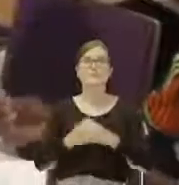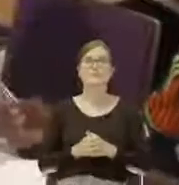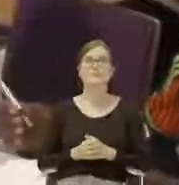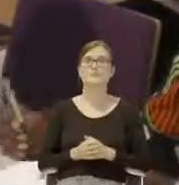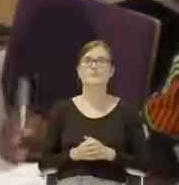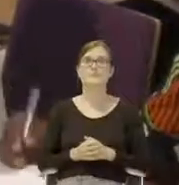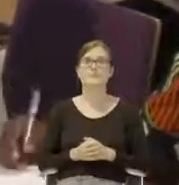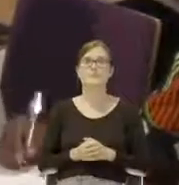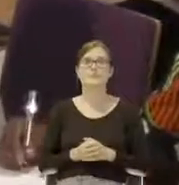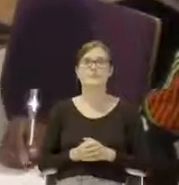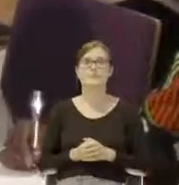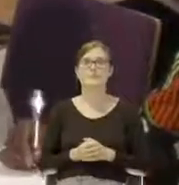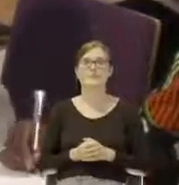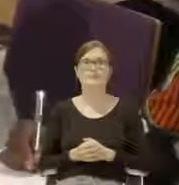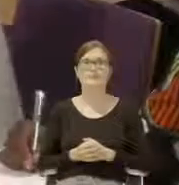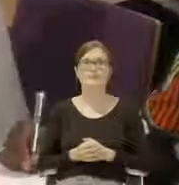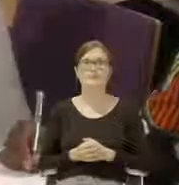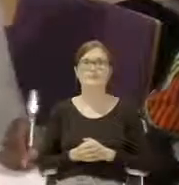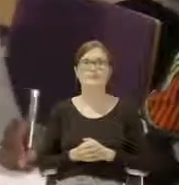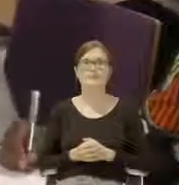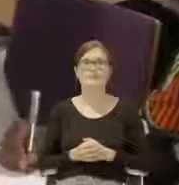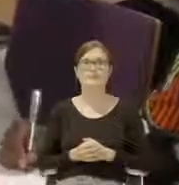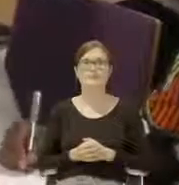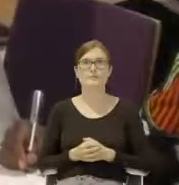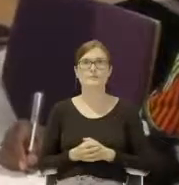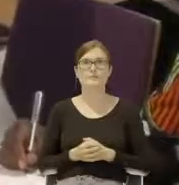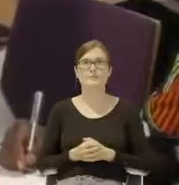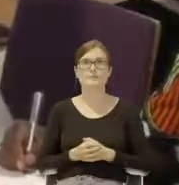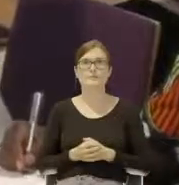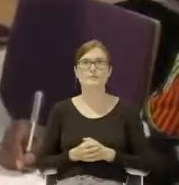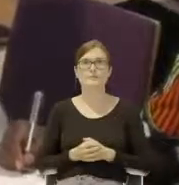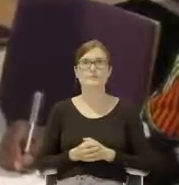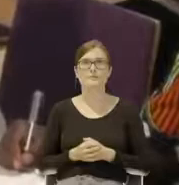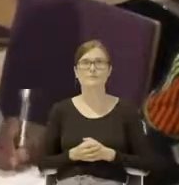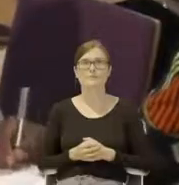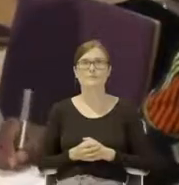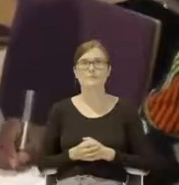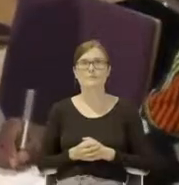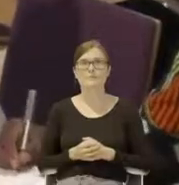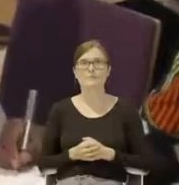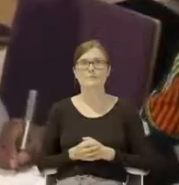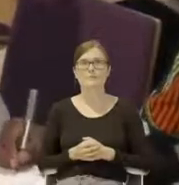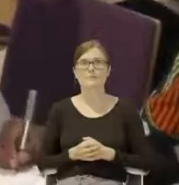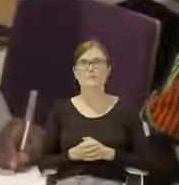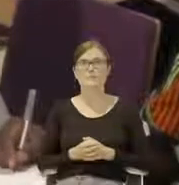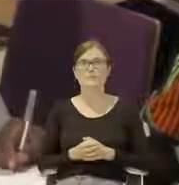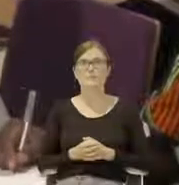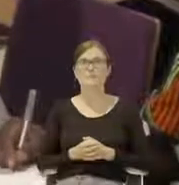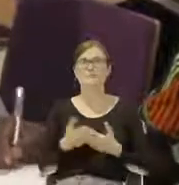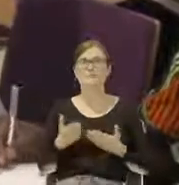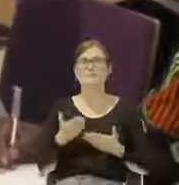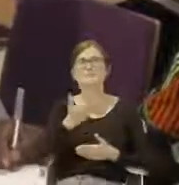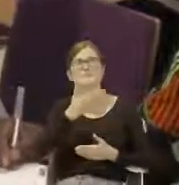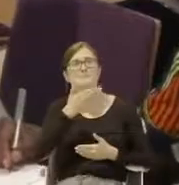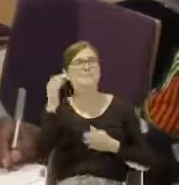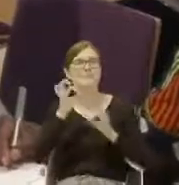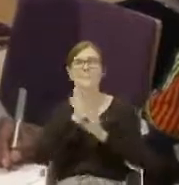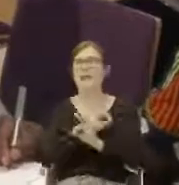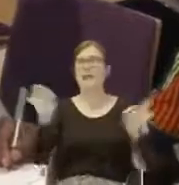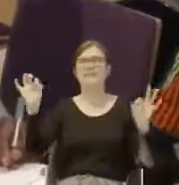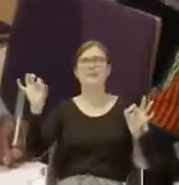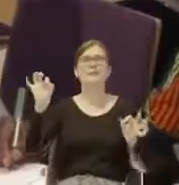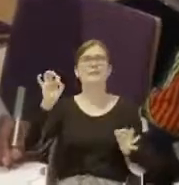Well, Councillor, I think it's one of the most brilliant summaries of what multi-level governance and governing in partnership could look like. I mean, it's